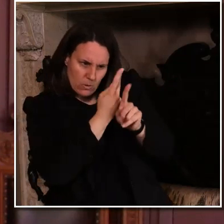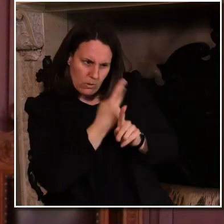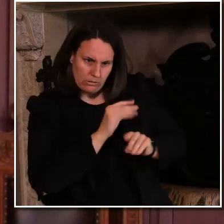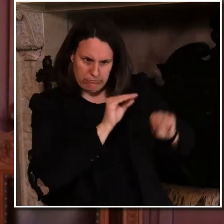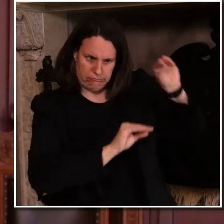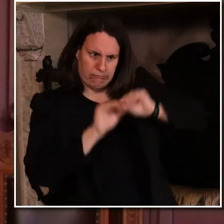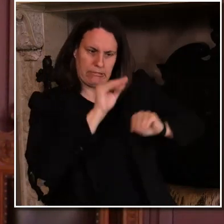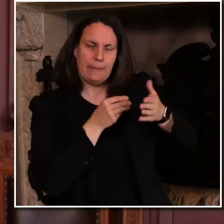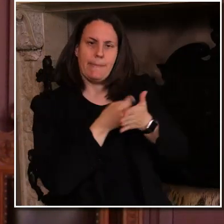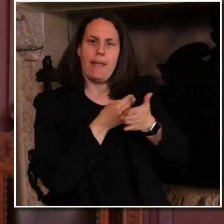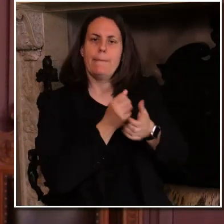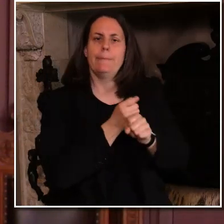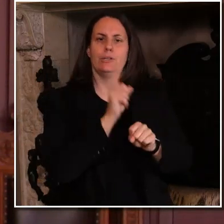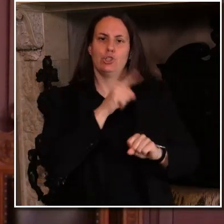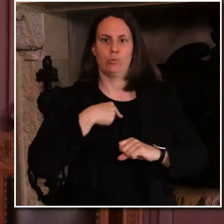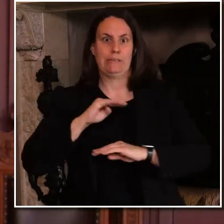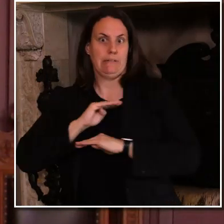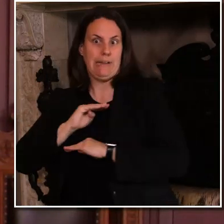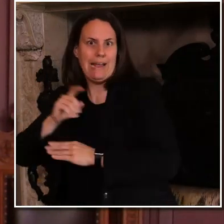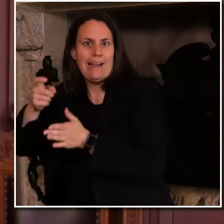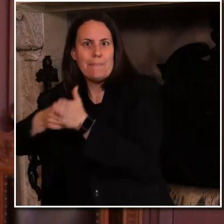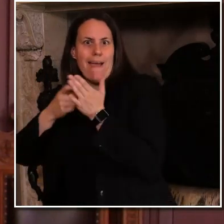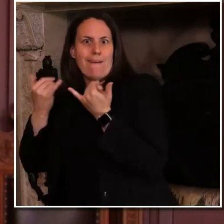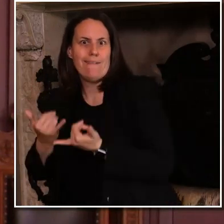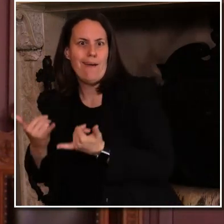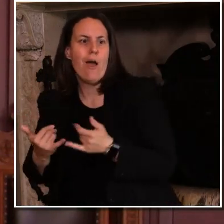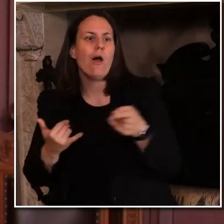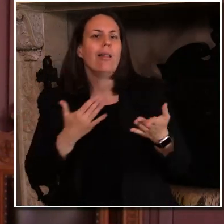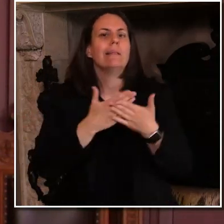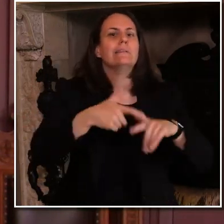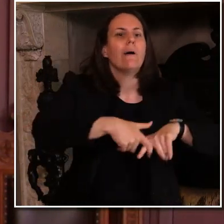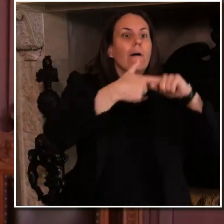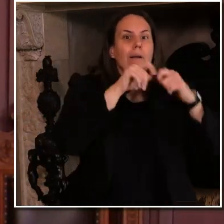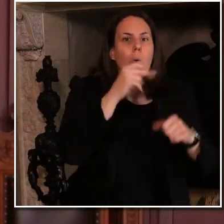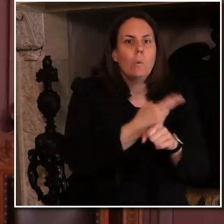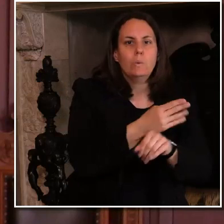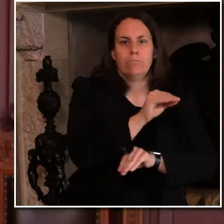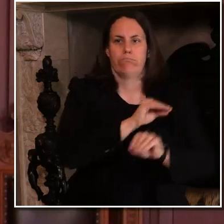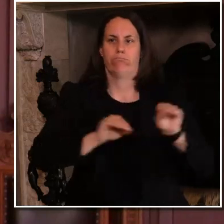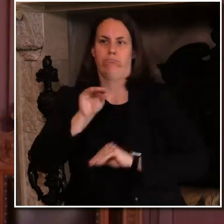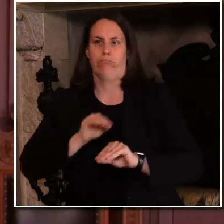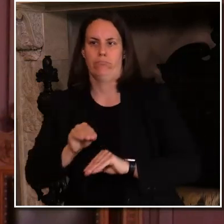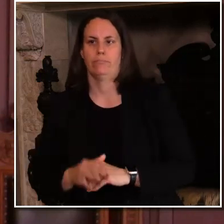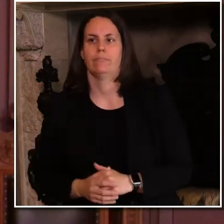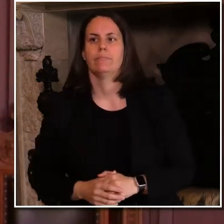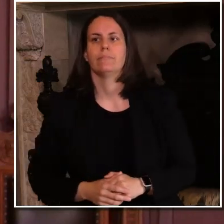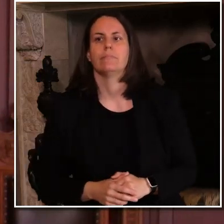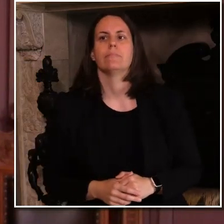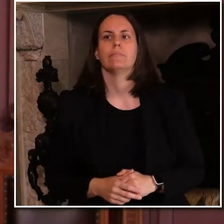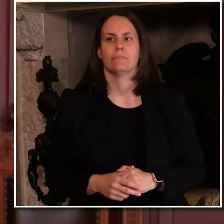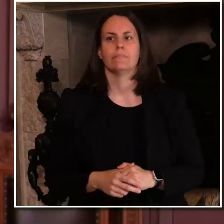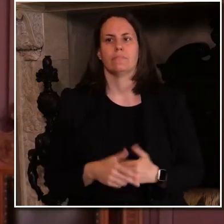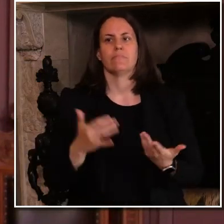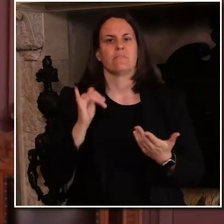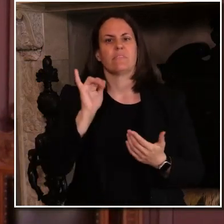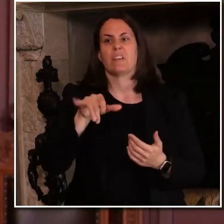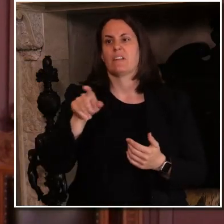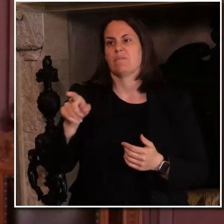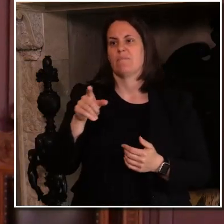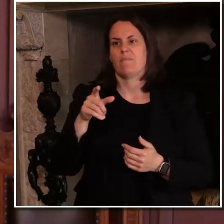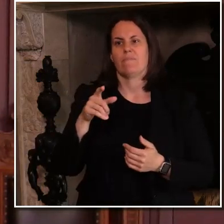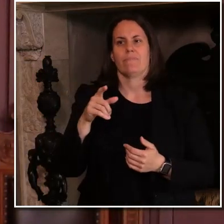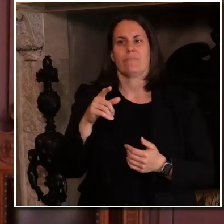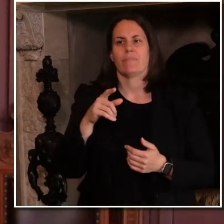Cutting the operations budgets by 5% is approximately $70